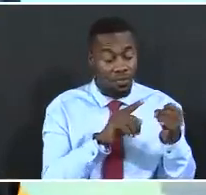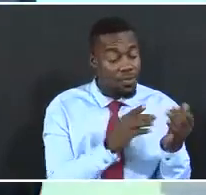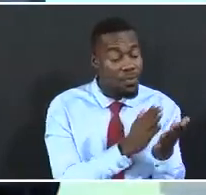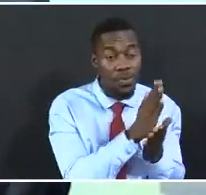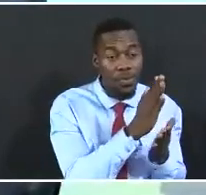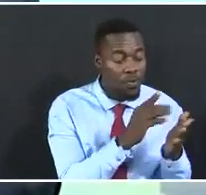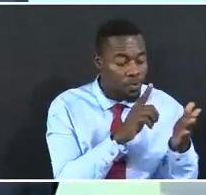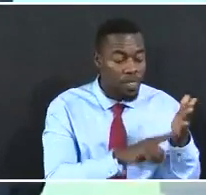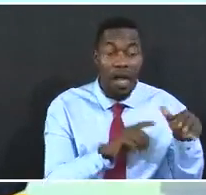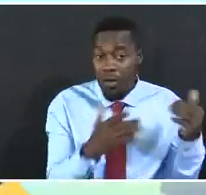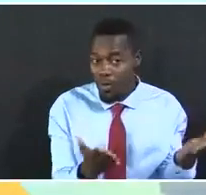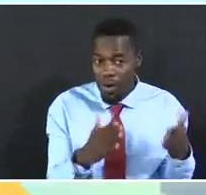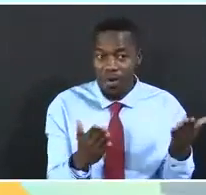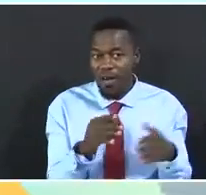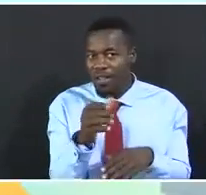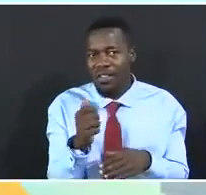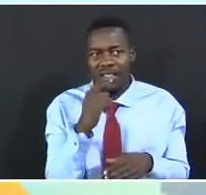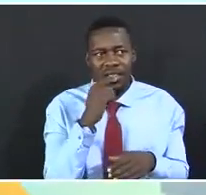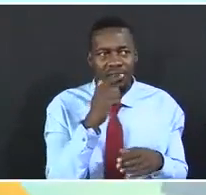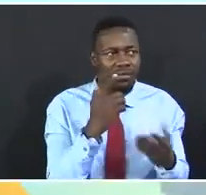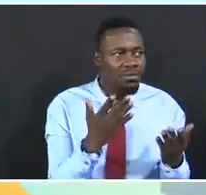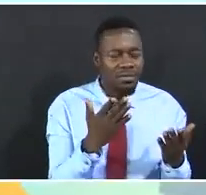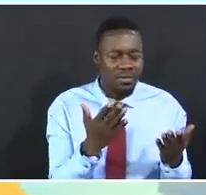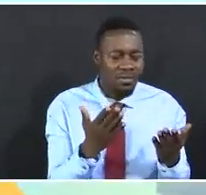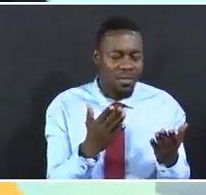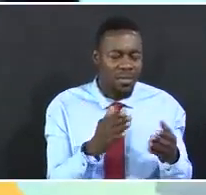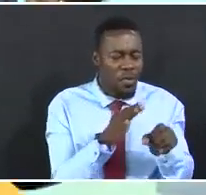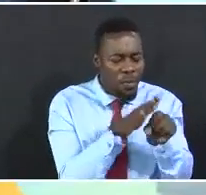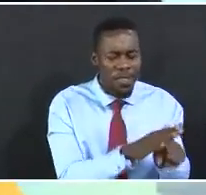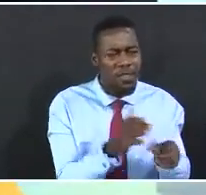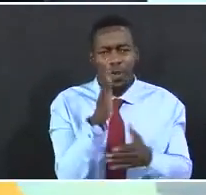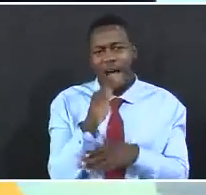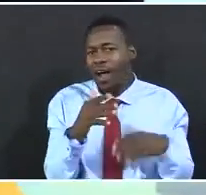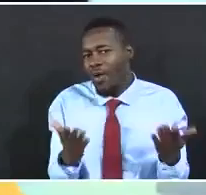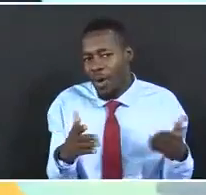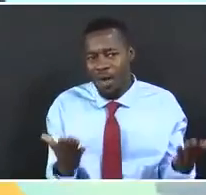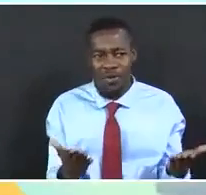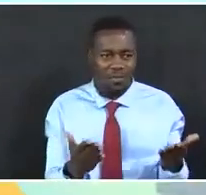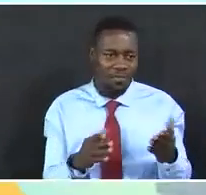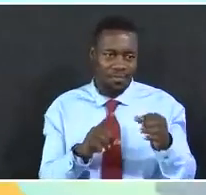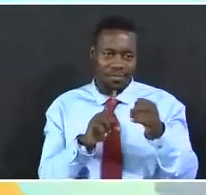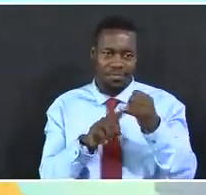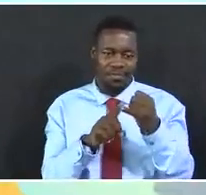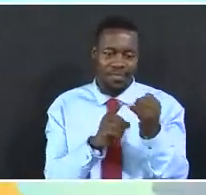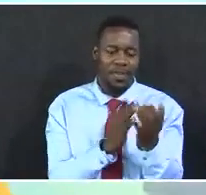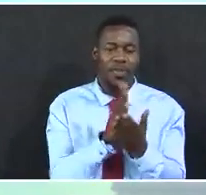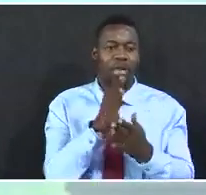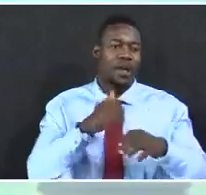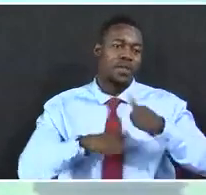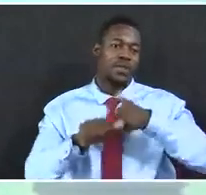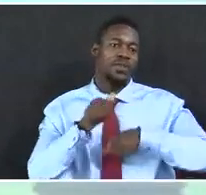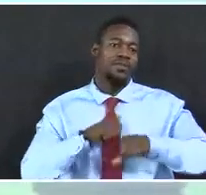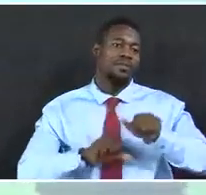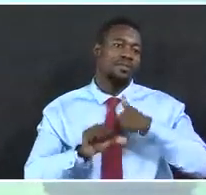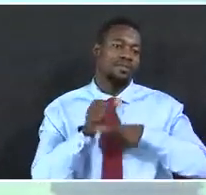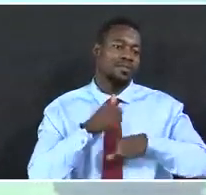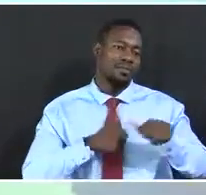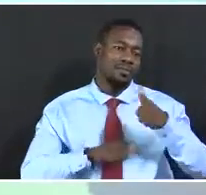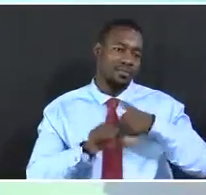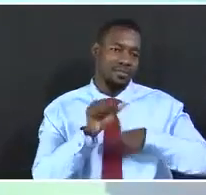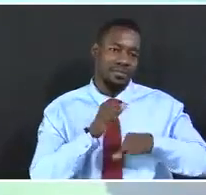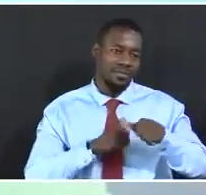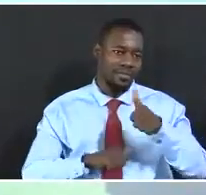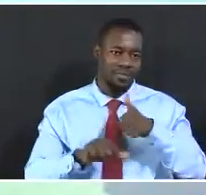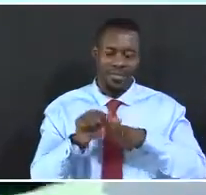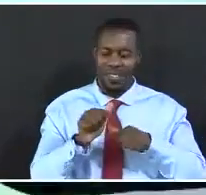Sadly, to the extent of which people are in competition to aim to own this and that. And you know, people are running around, you know, to try and